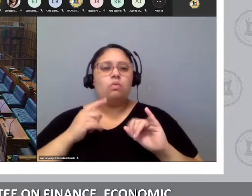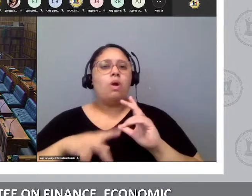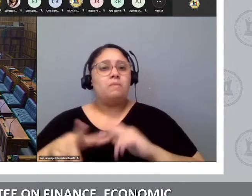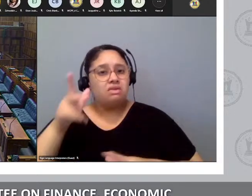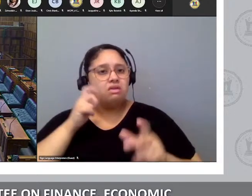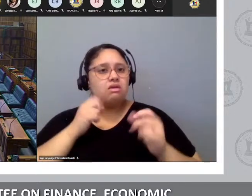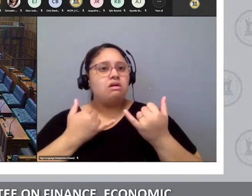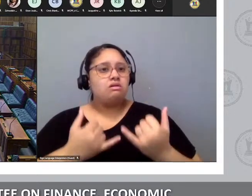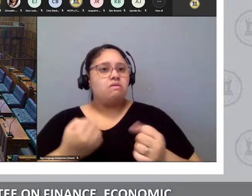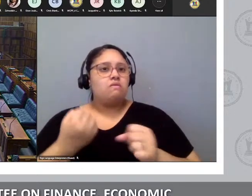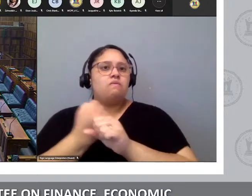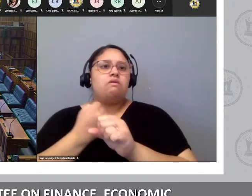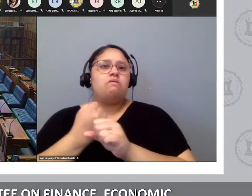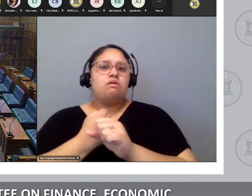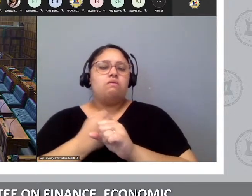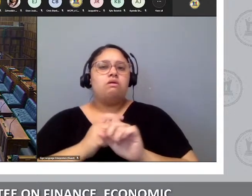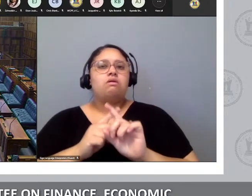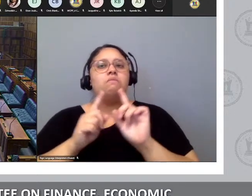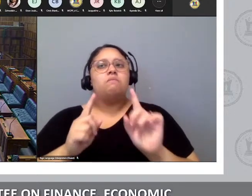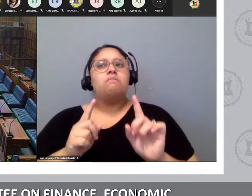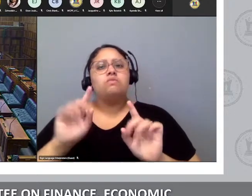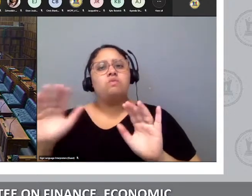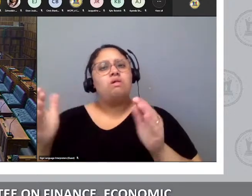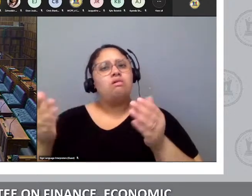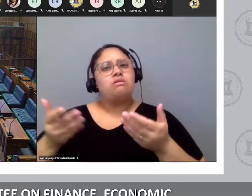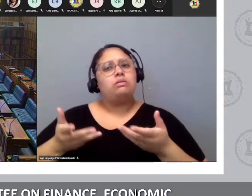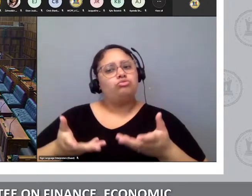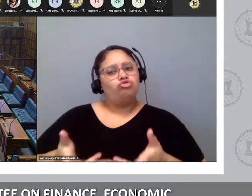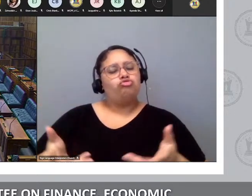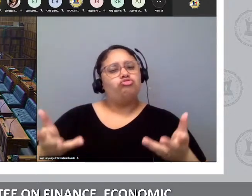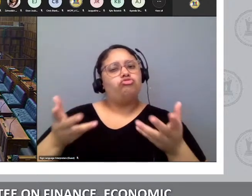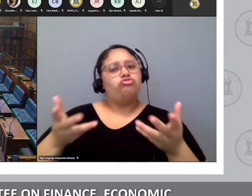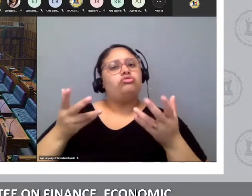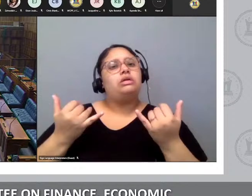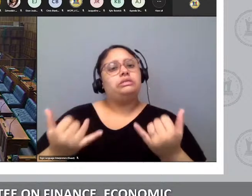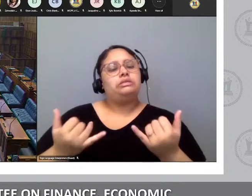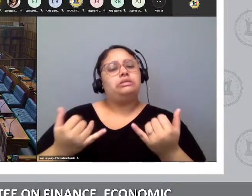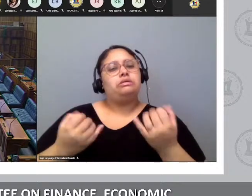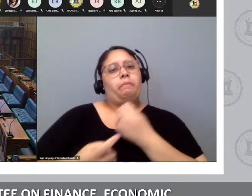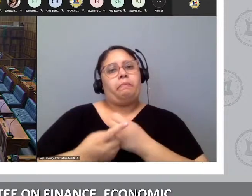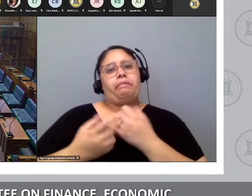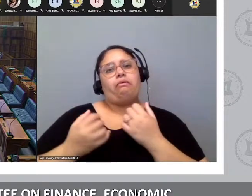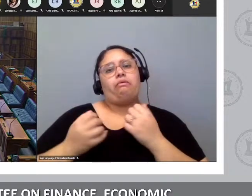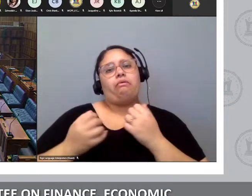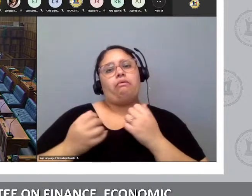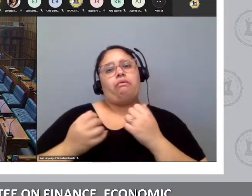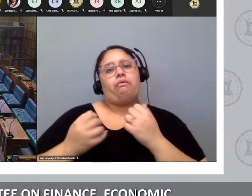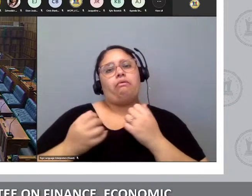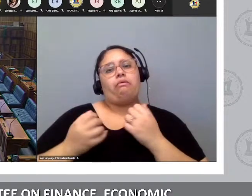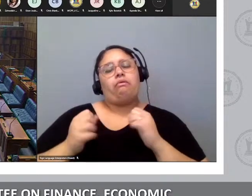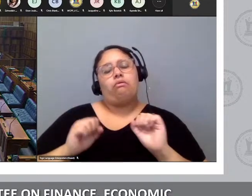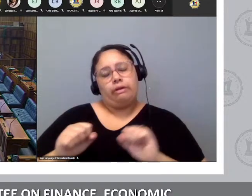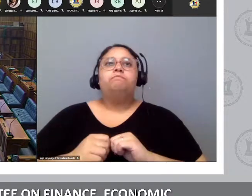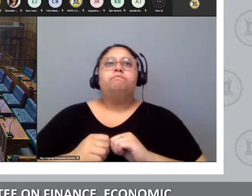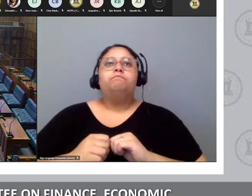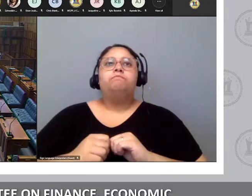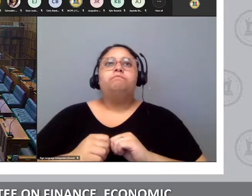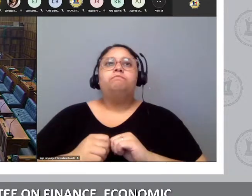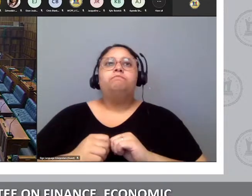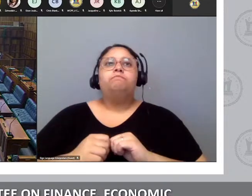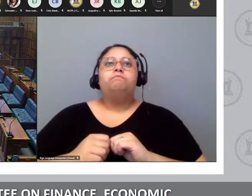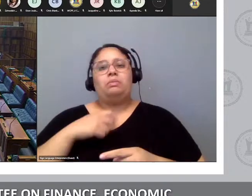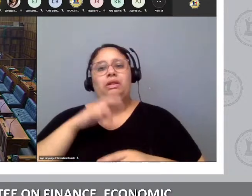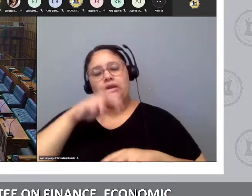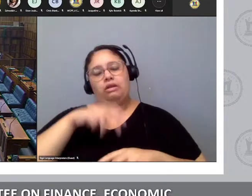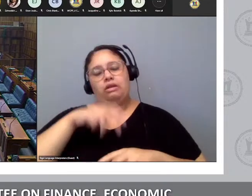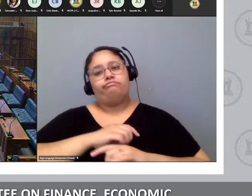that there is work and I think one is welcoming such so that's the that's the first question that I would